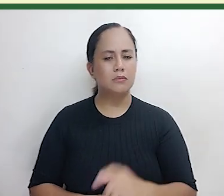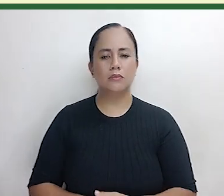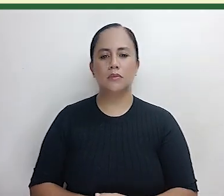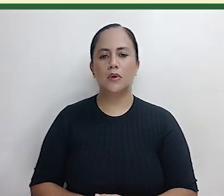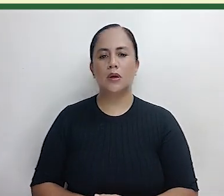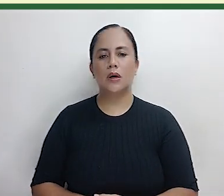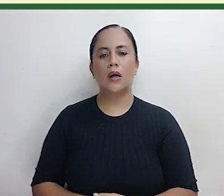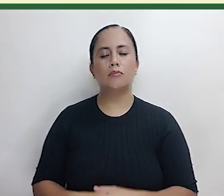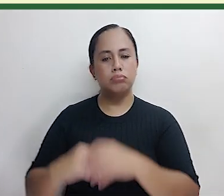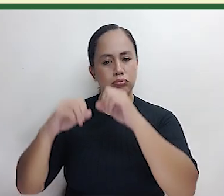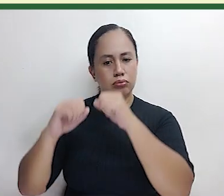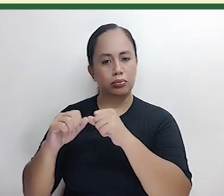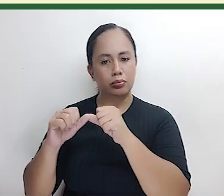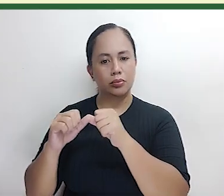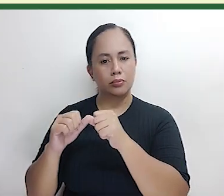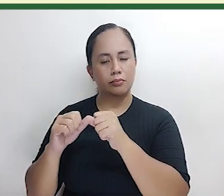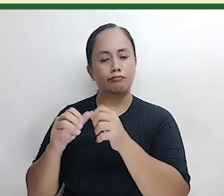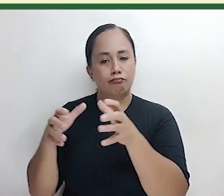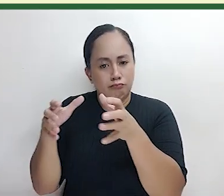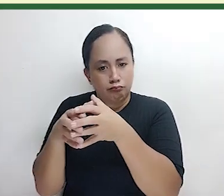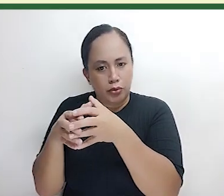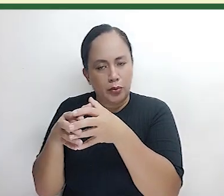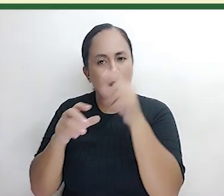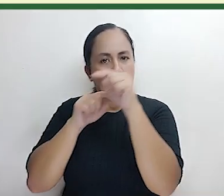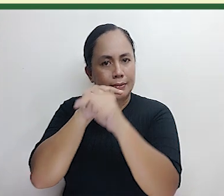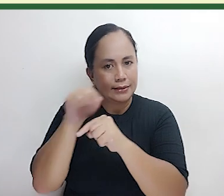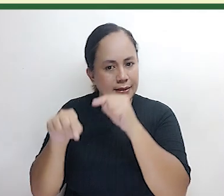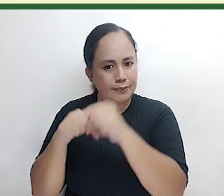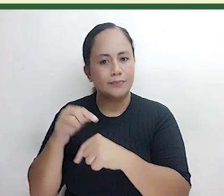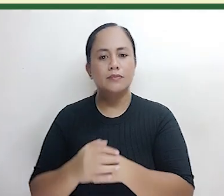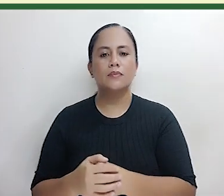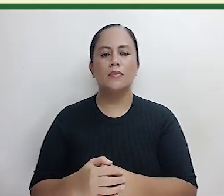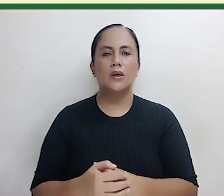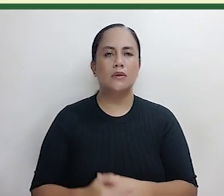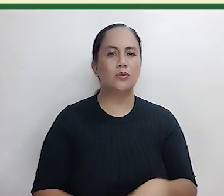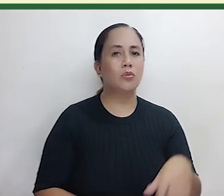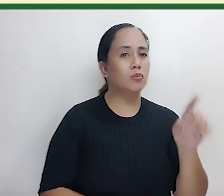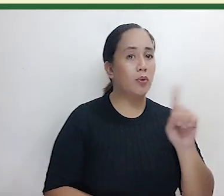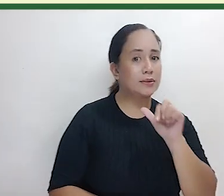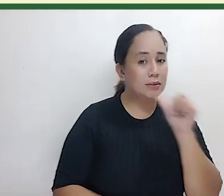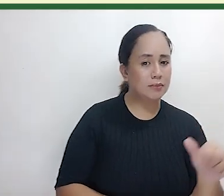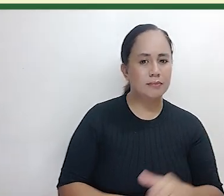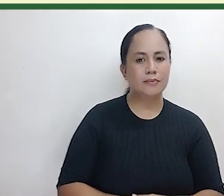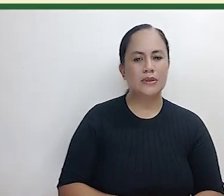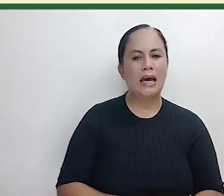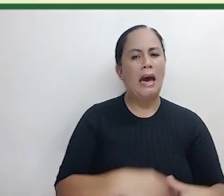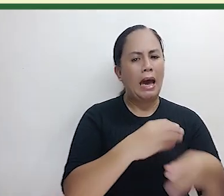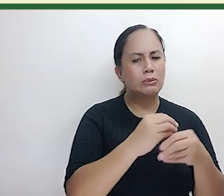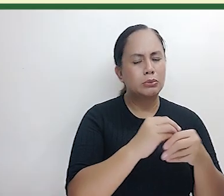it is: mutually constituted and intersecting. What it